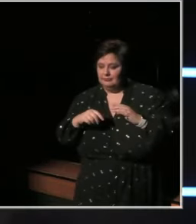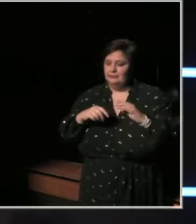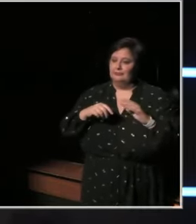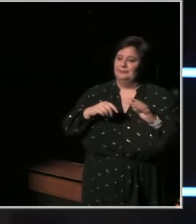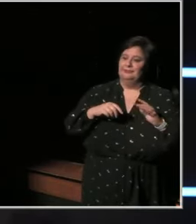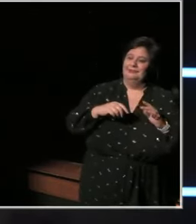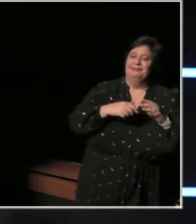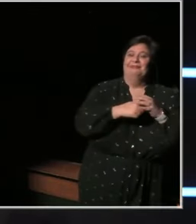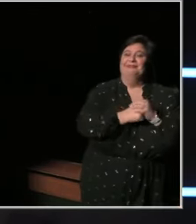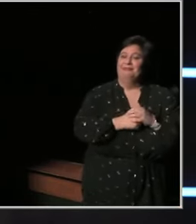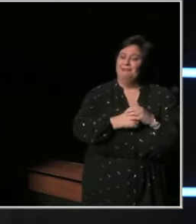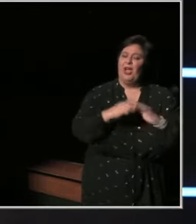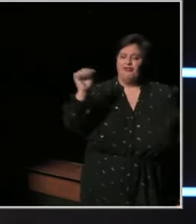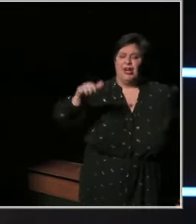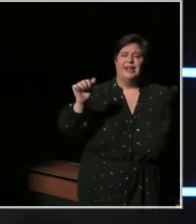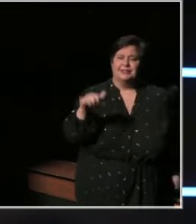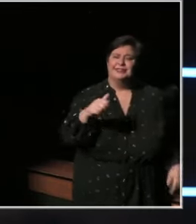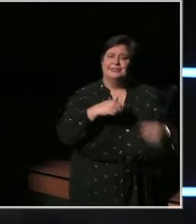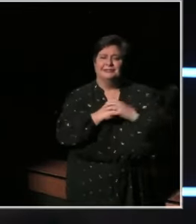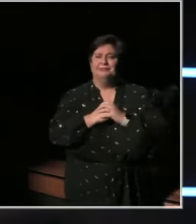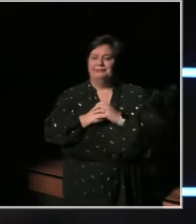Oh, yeah.